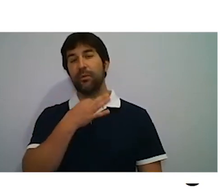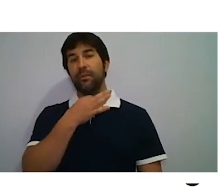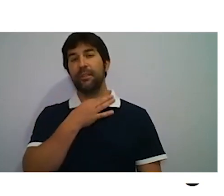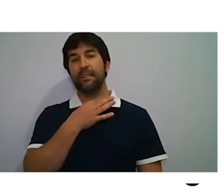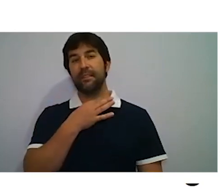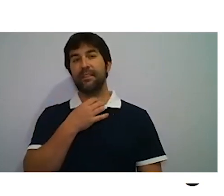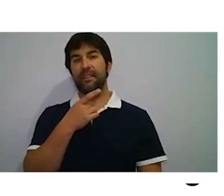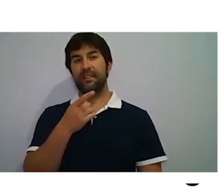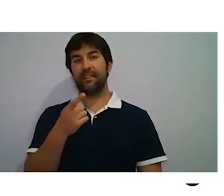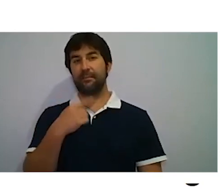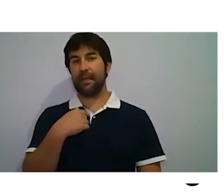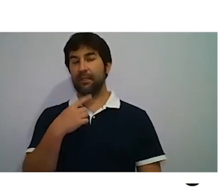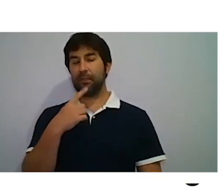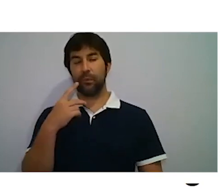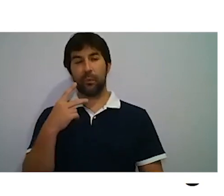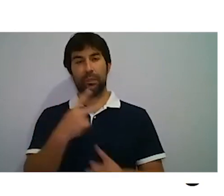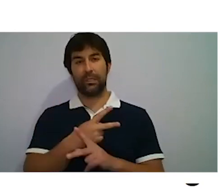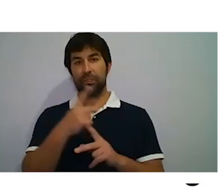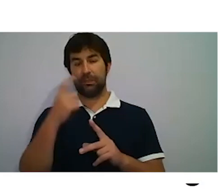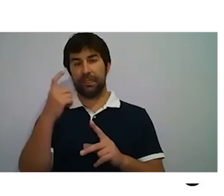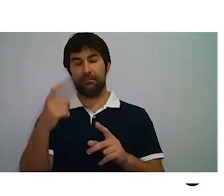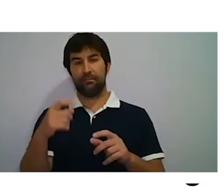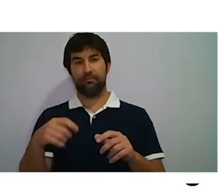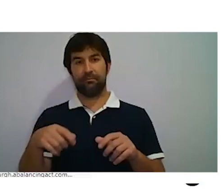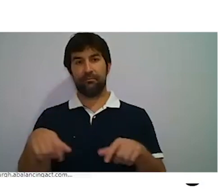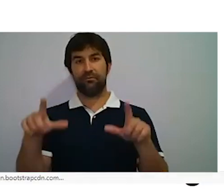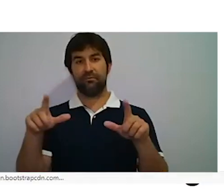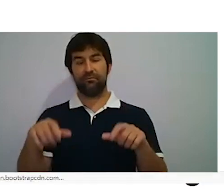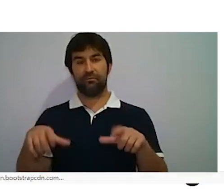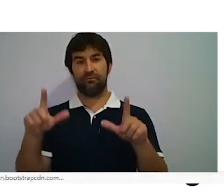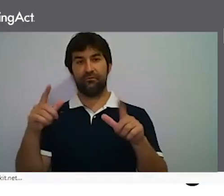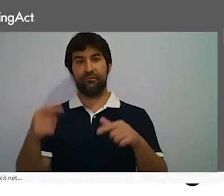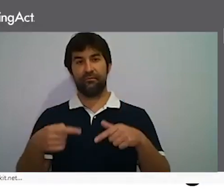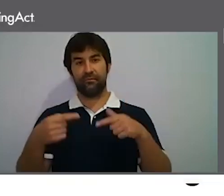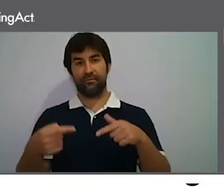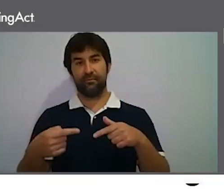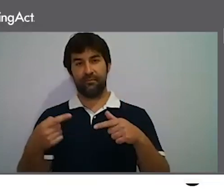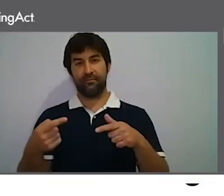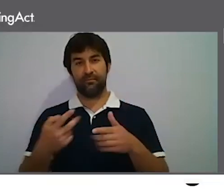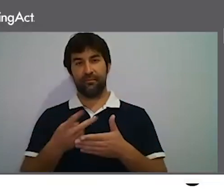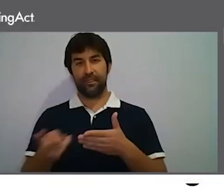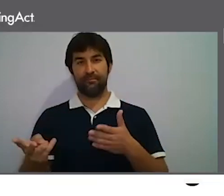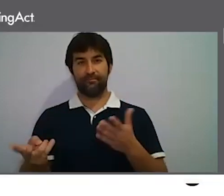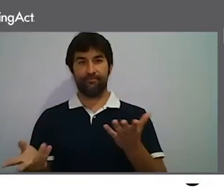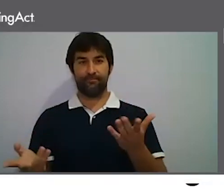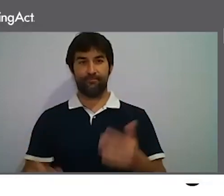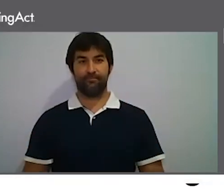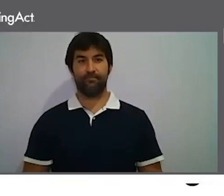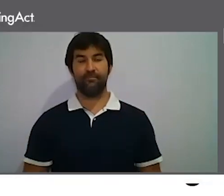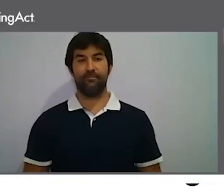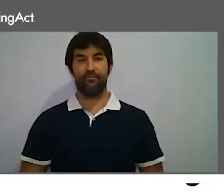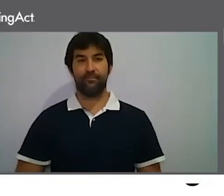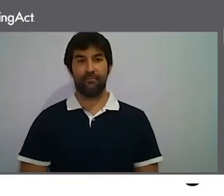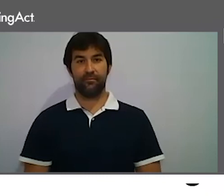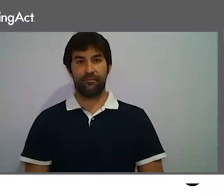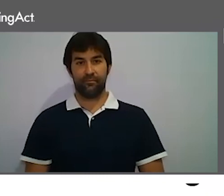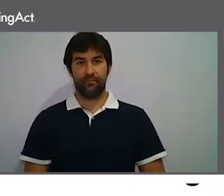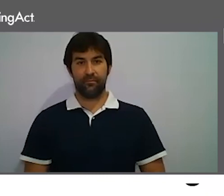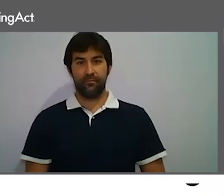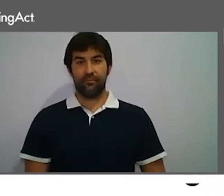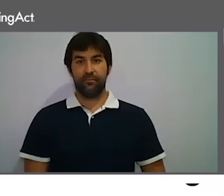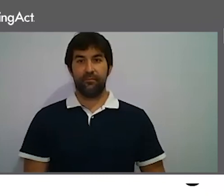specific projects, or is this more kind of a broad vision discussion? The answer is both. At the end, we're going to go through the survey a little bit. You'll see that you have an